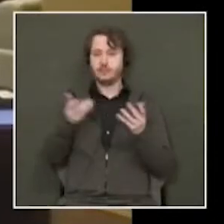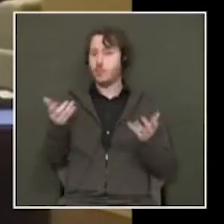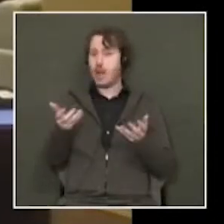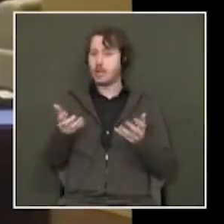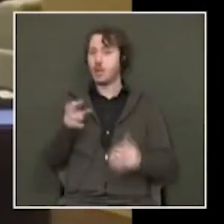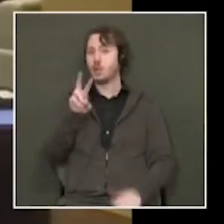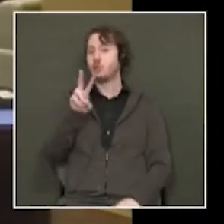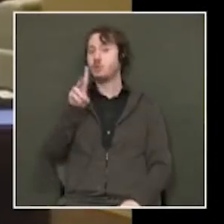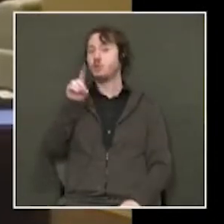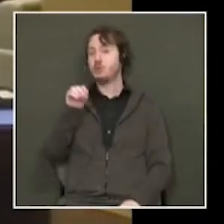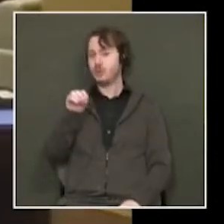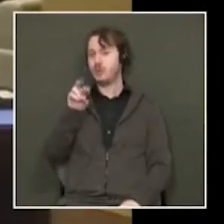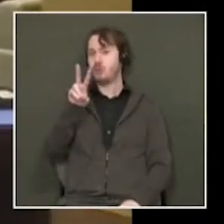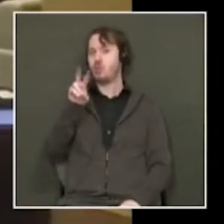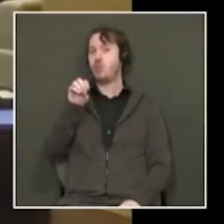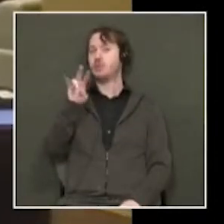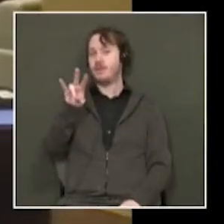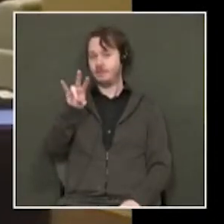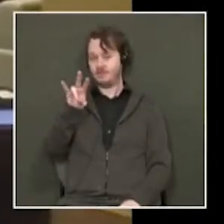is